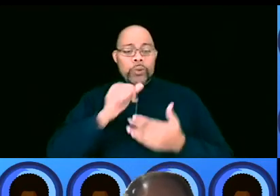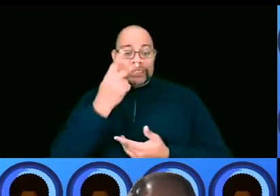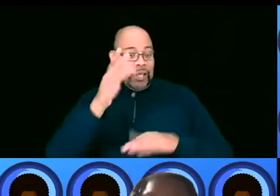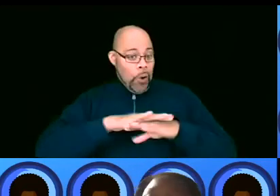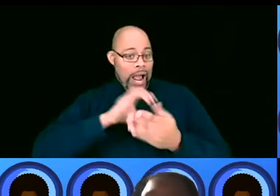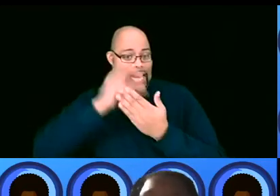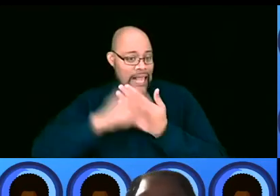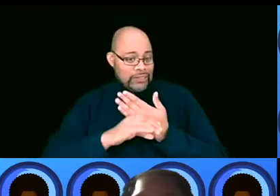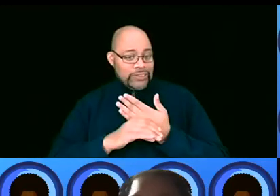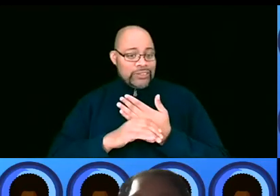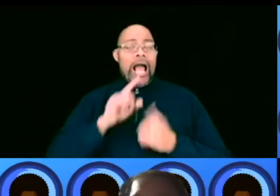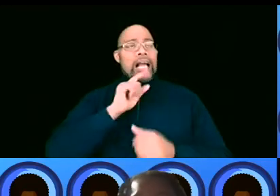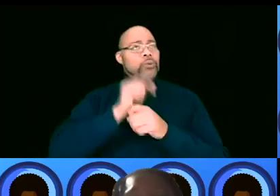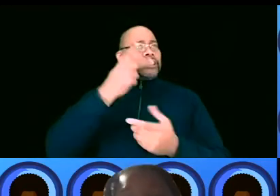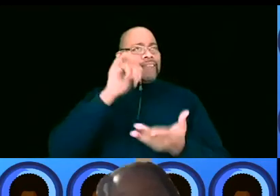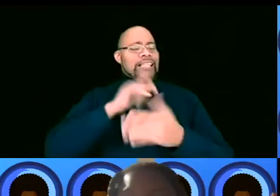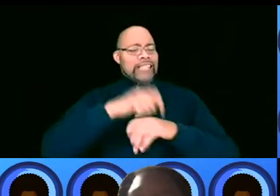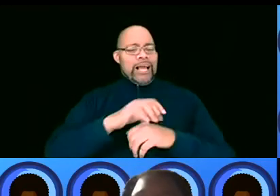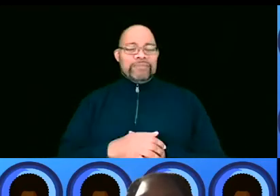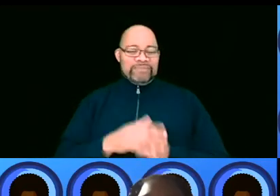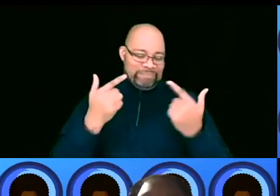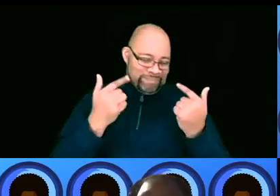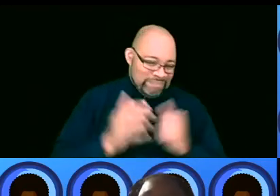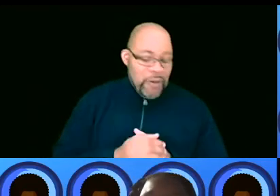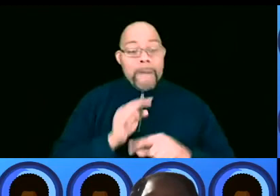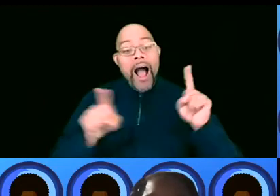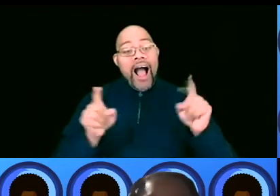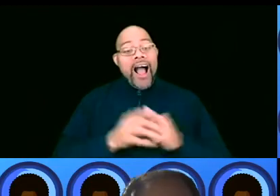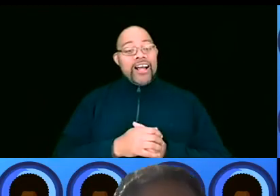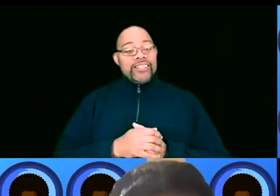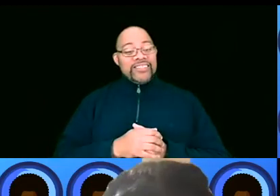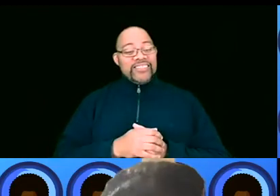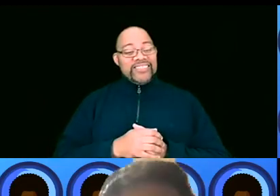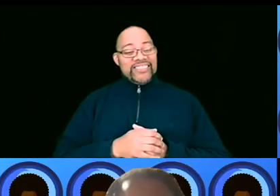on the calendar. Well, actually, you will by the time you see this. But